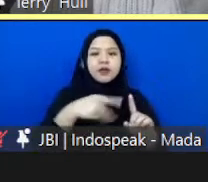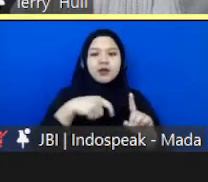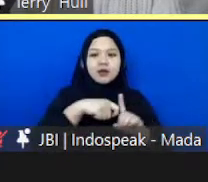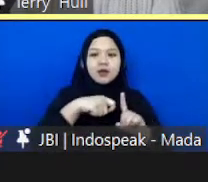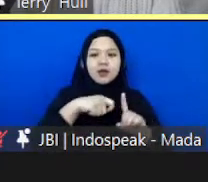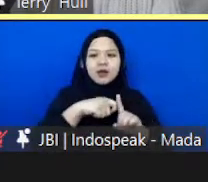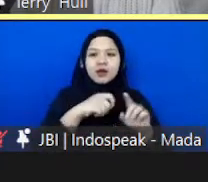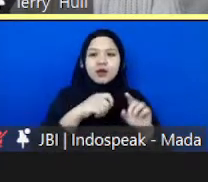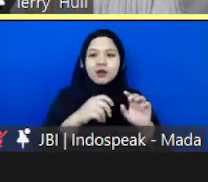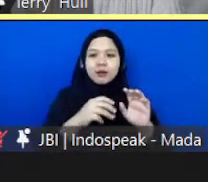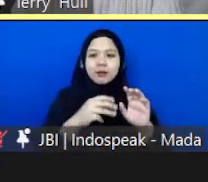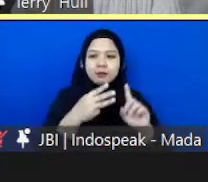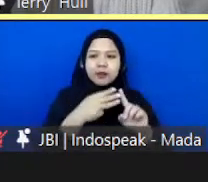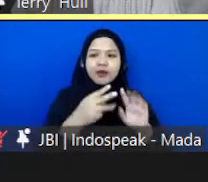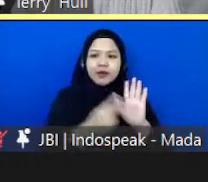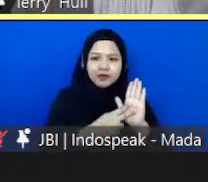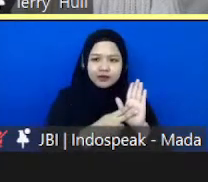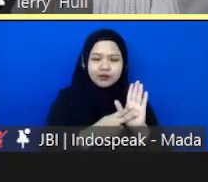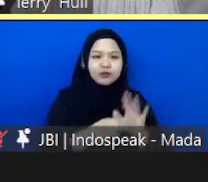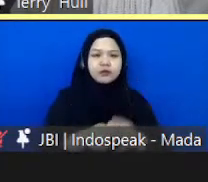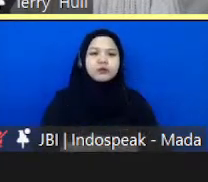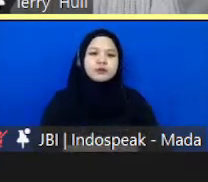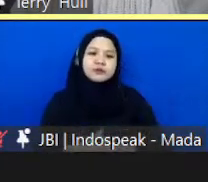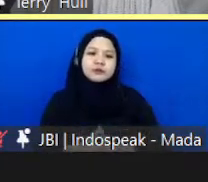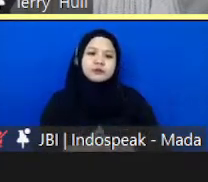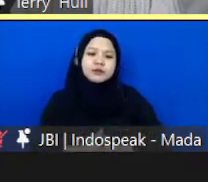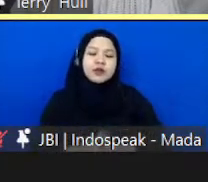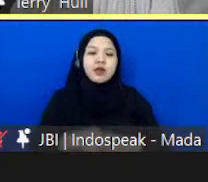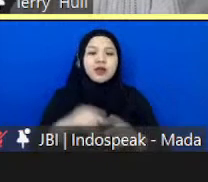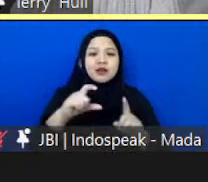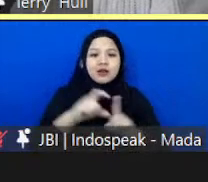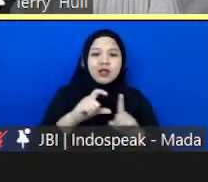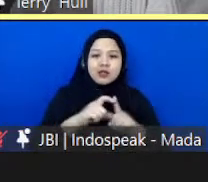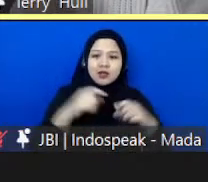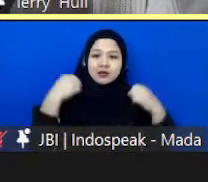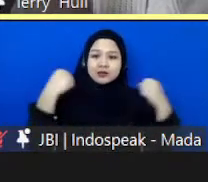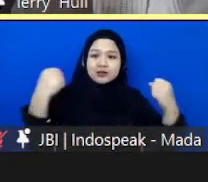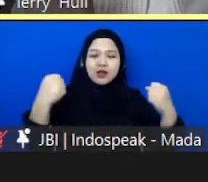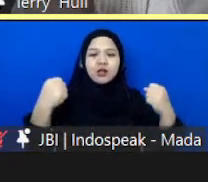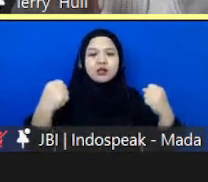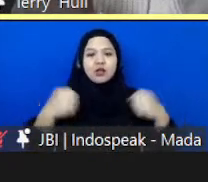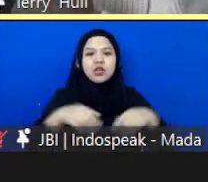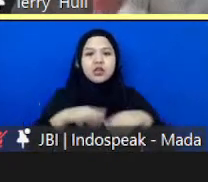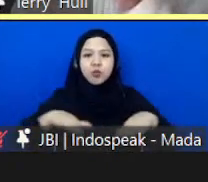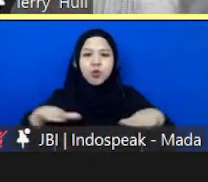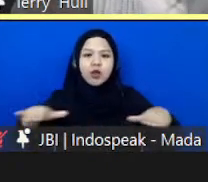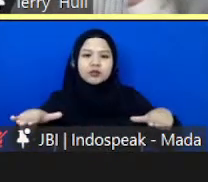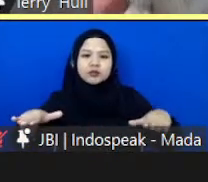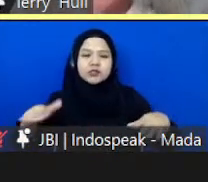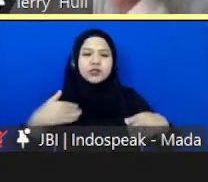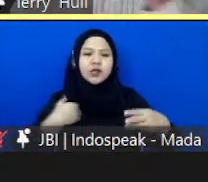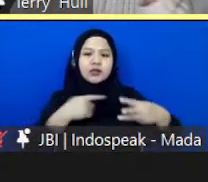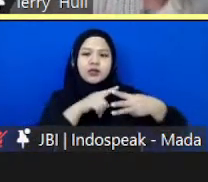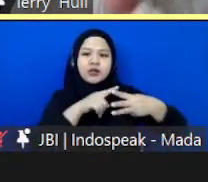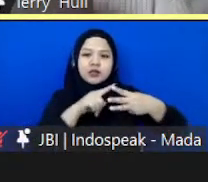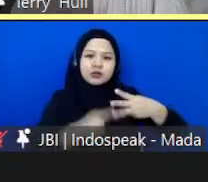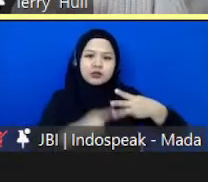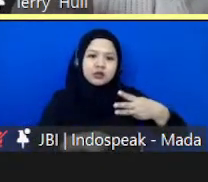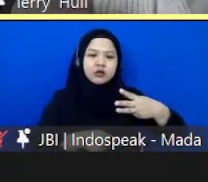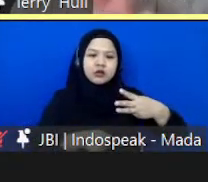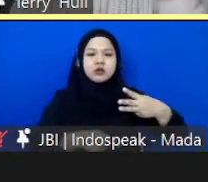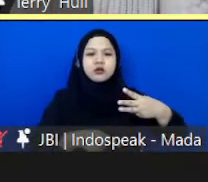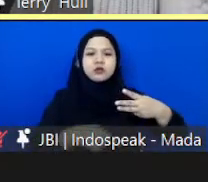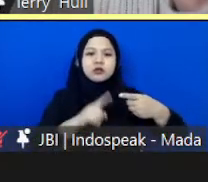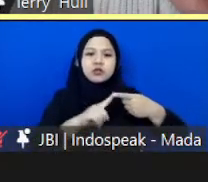the population health data is looking at the three components, the absolute